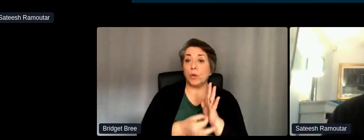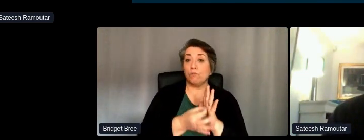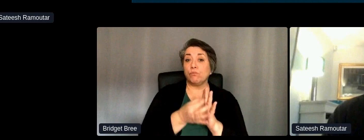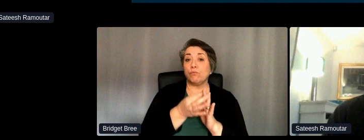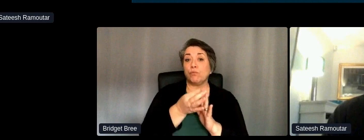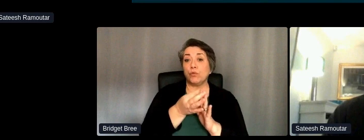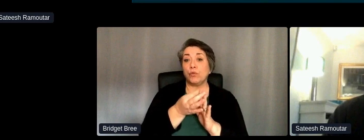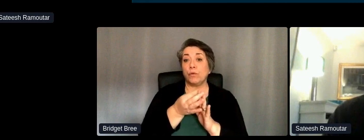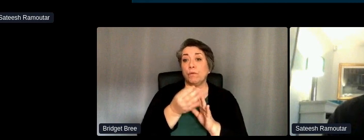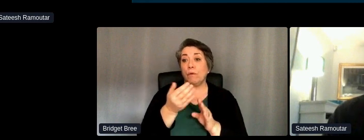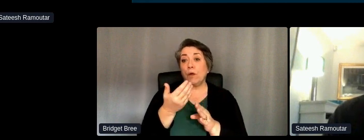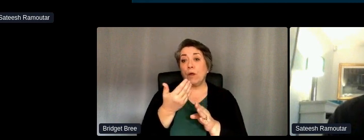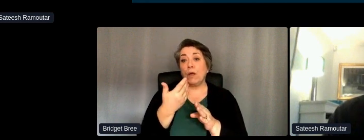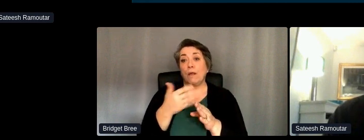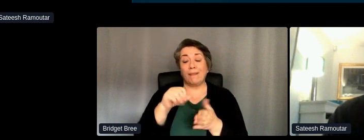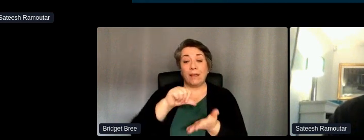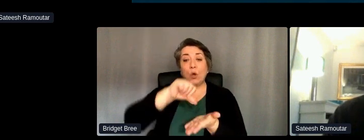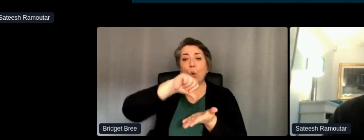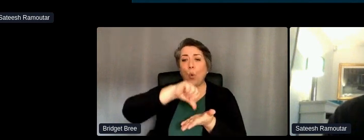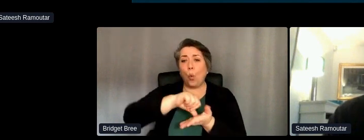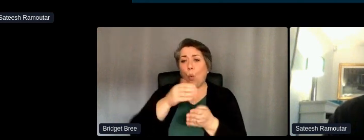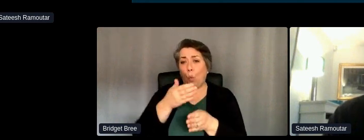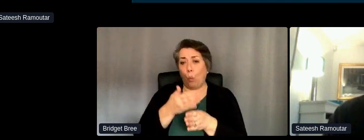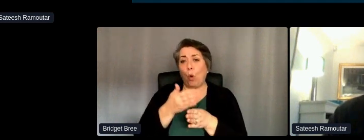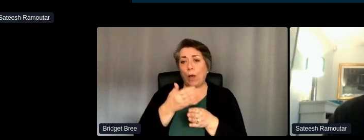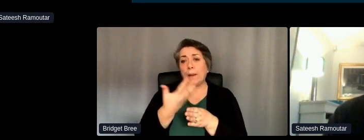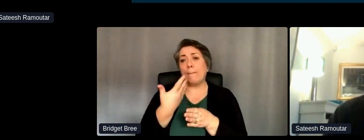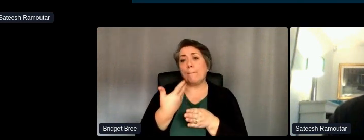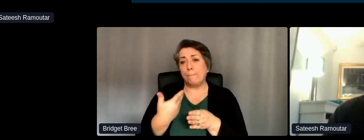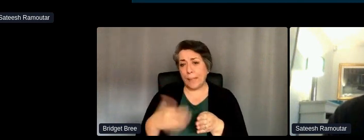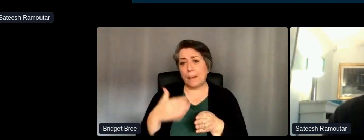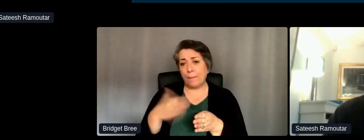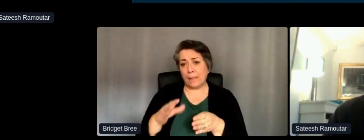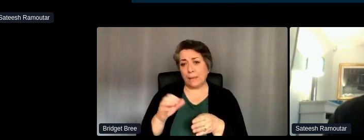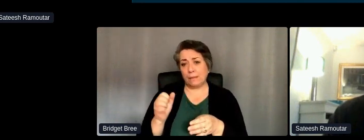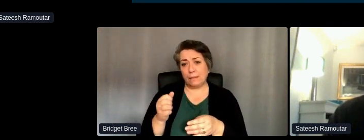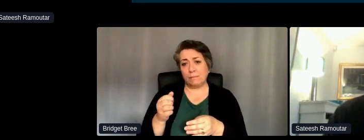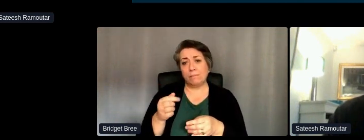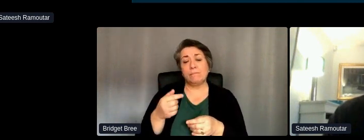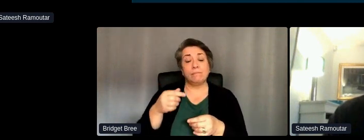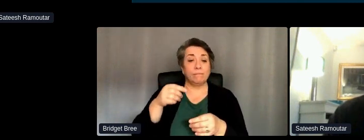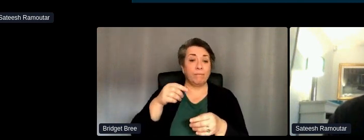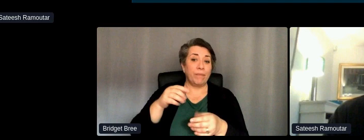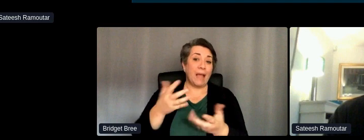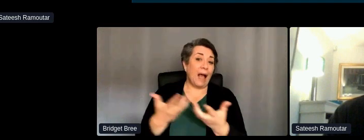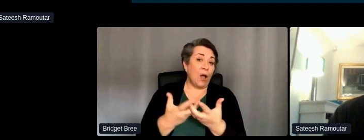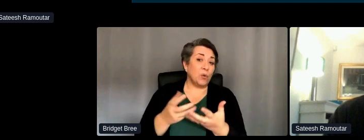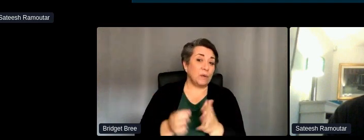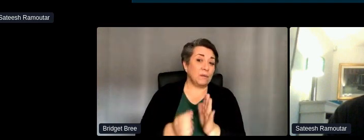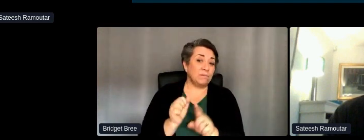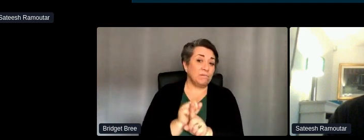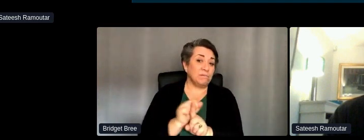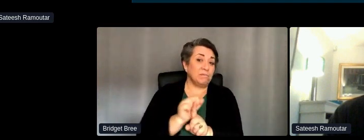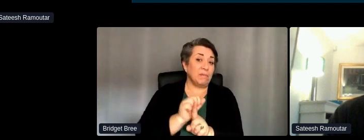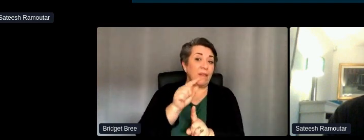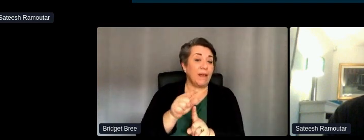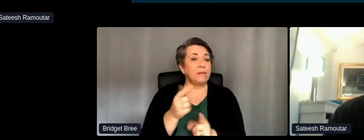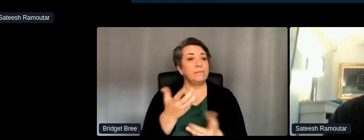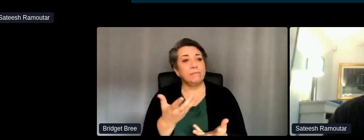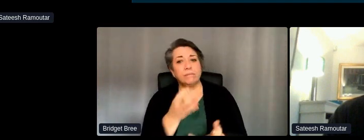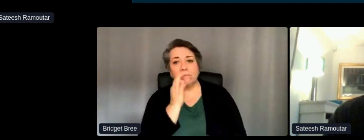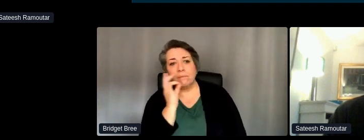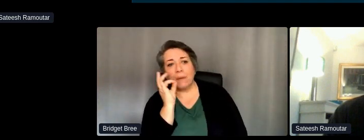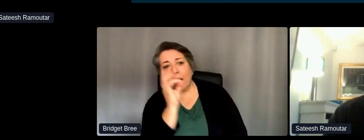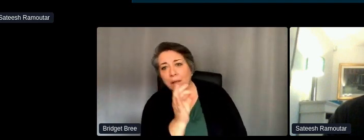done, and we know we can always continue to improve on that. And the only way to do it is to talk with people who are going to